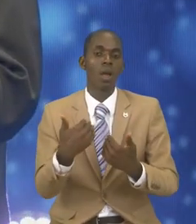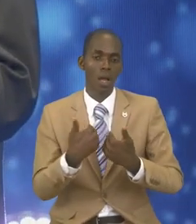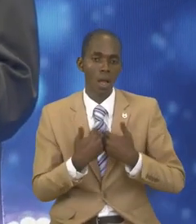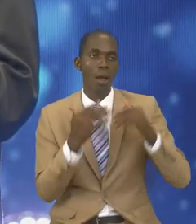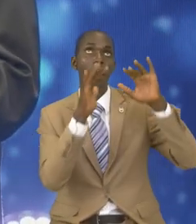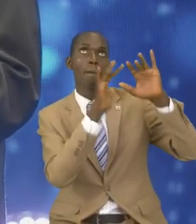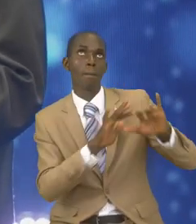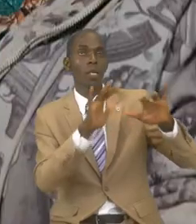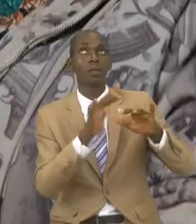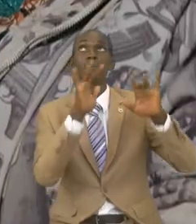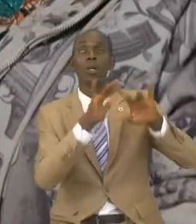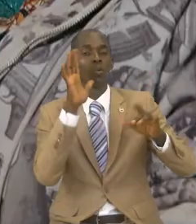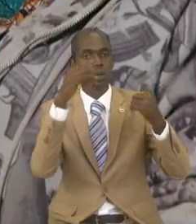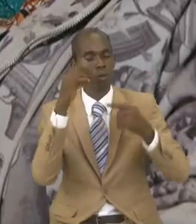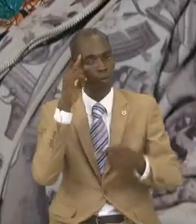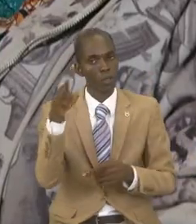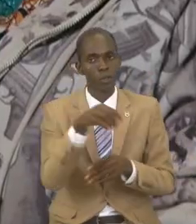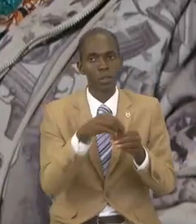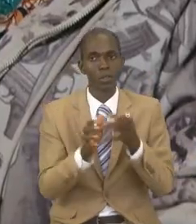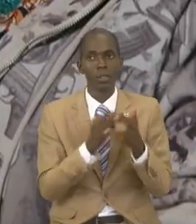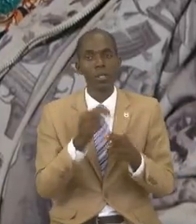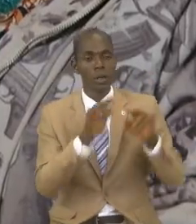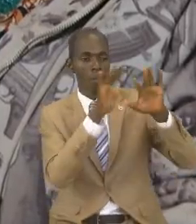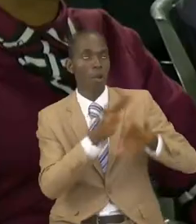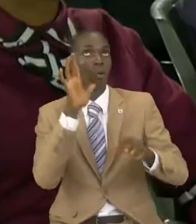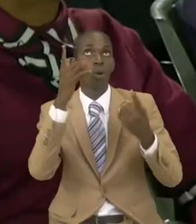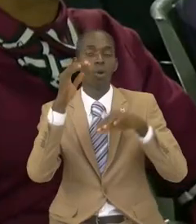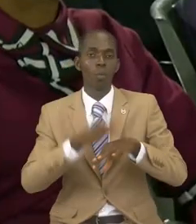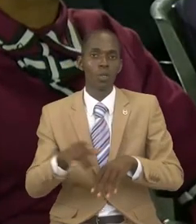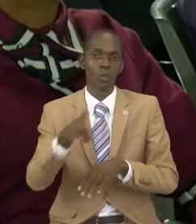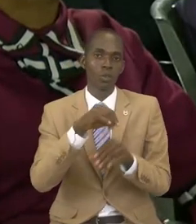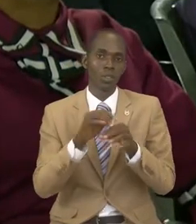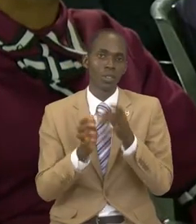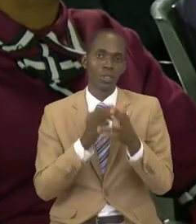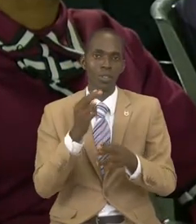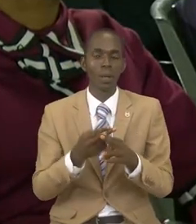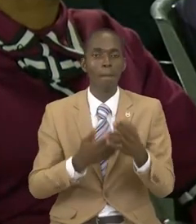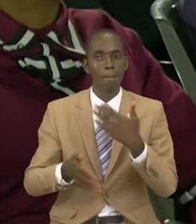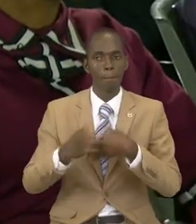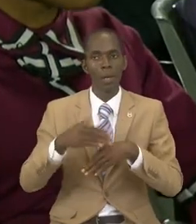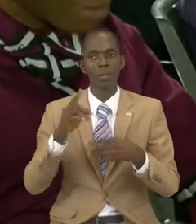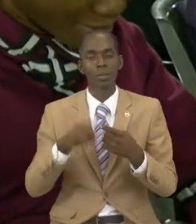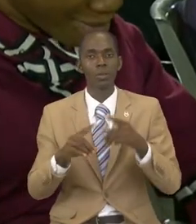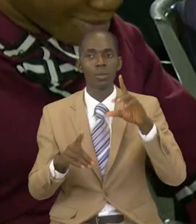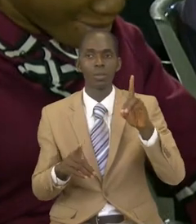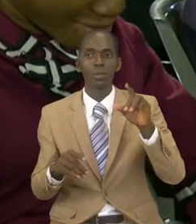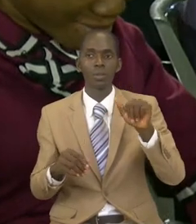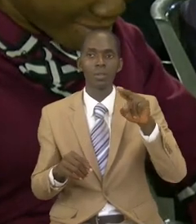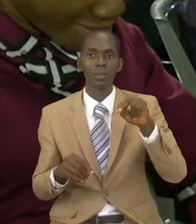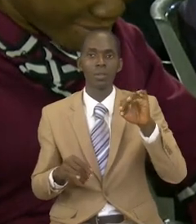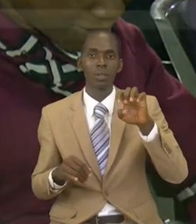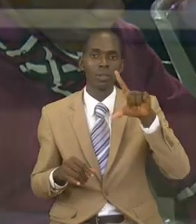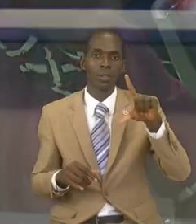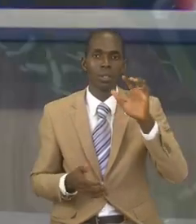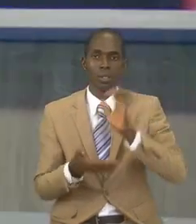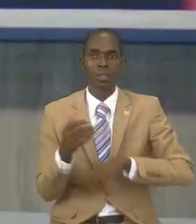will come. I said mercy will come. We're coming back to Daniel chapter 9, and I'm